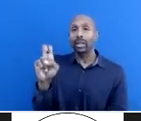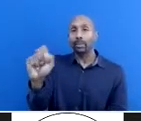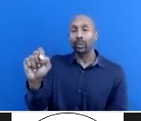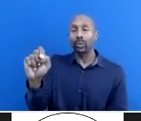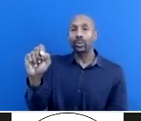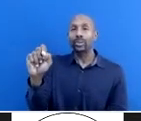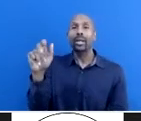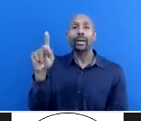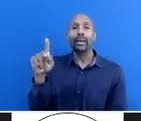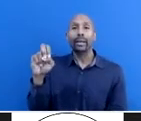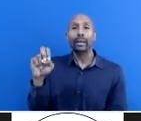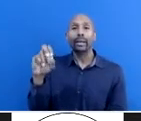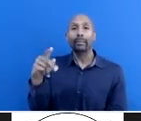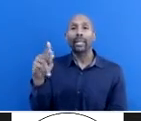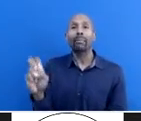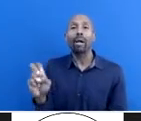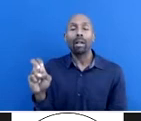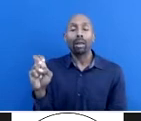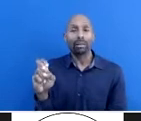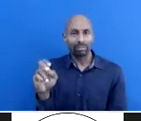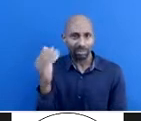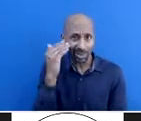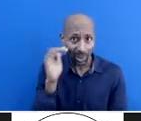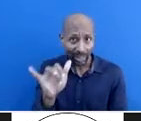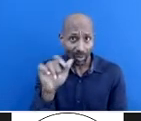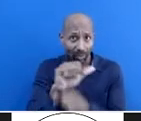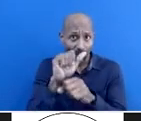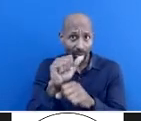really powerful, moving